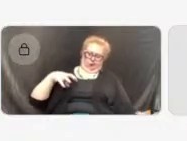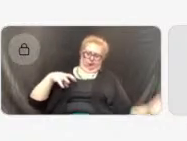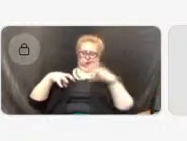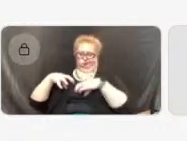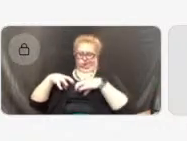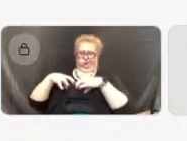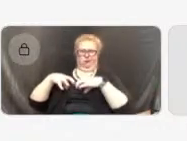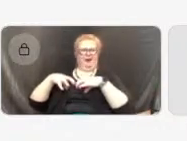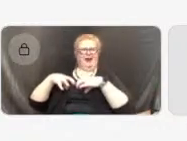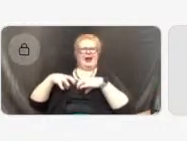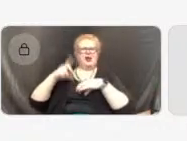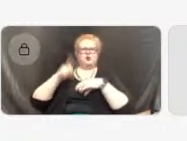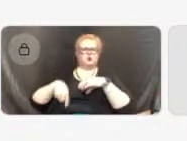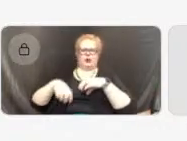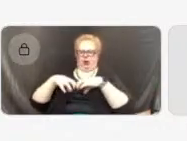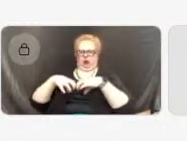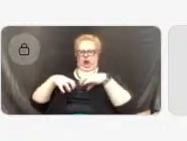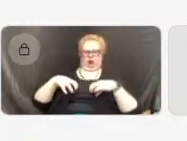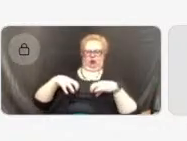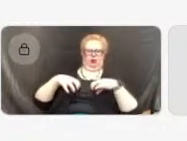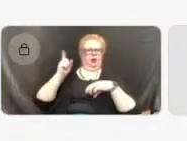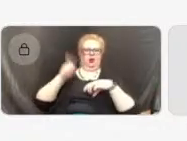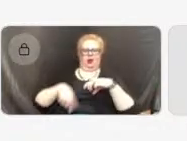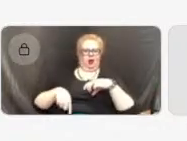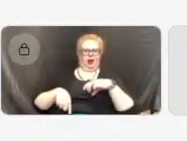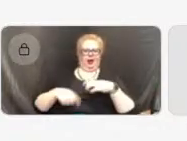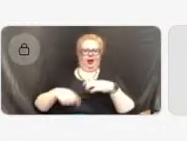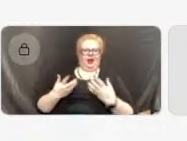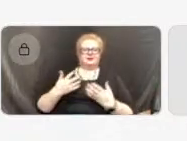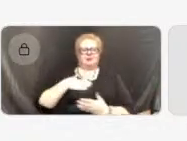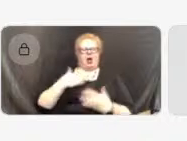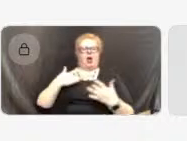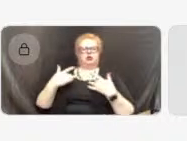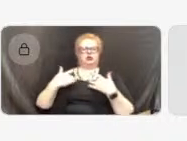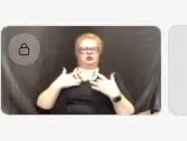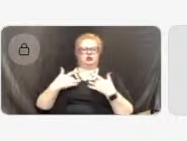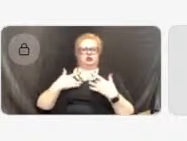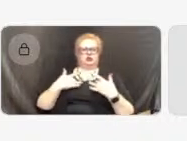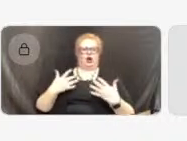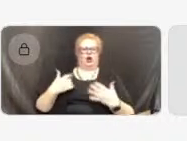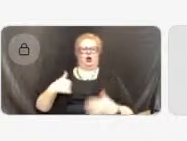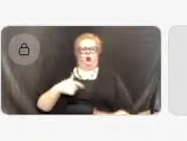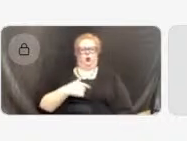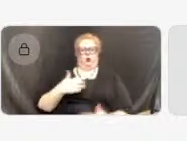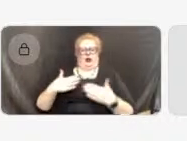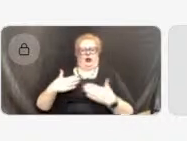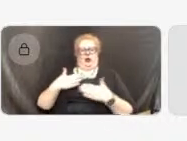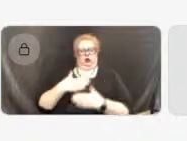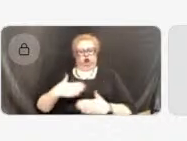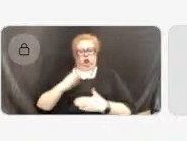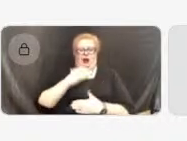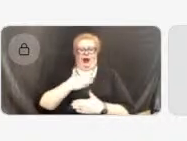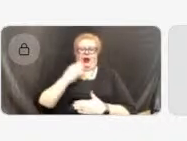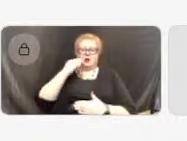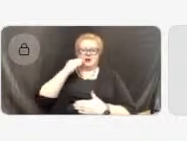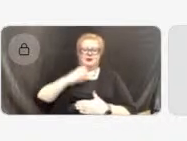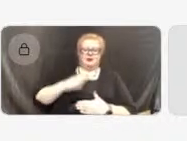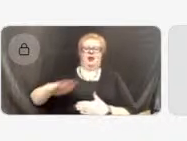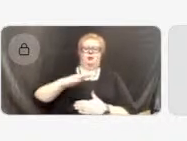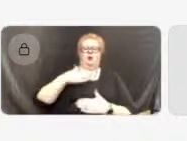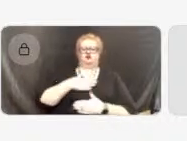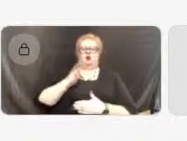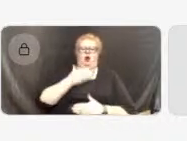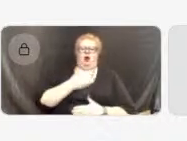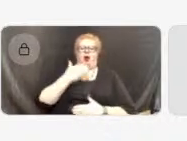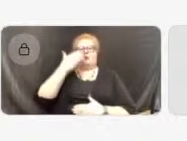property line. That's just a major concern. We have enjoyed the neighborhood, we enjoy our front porches, we